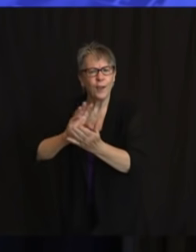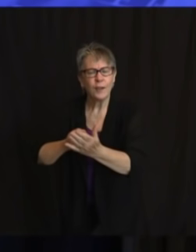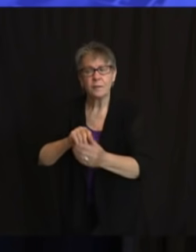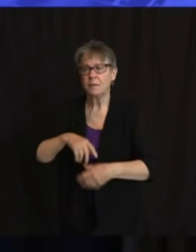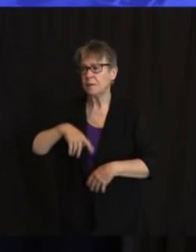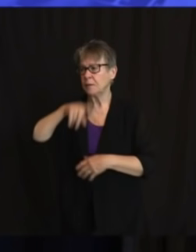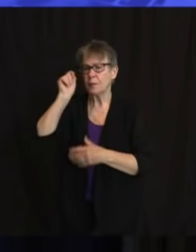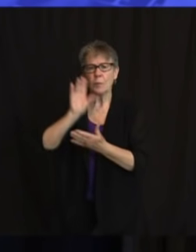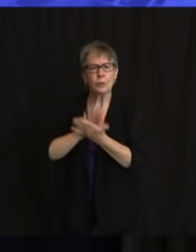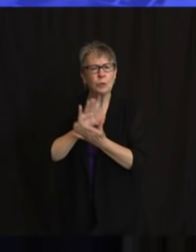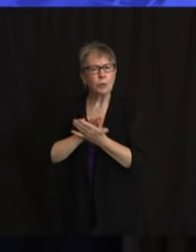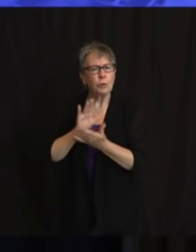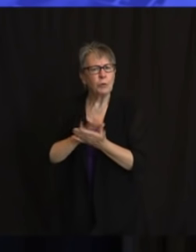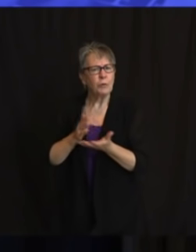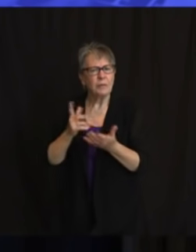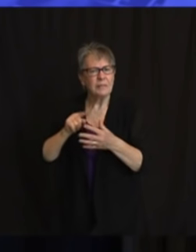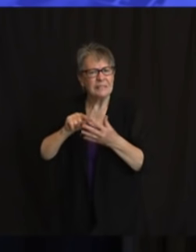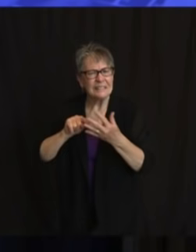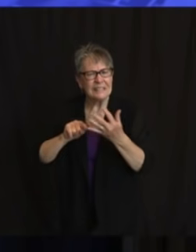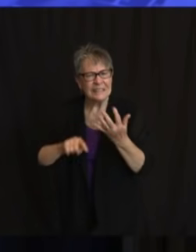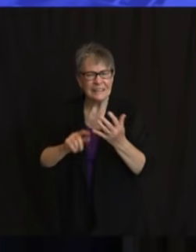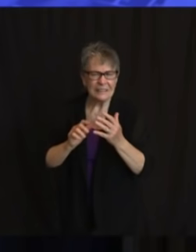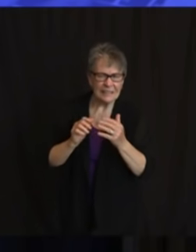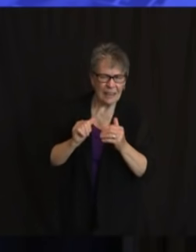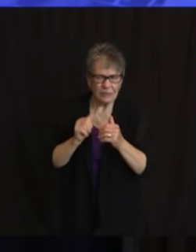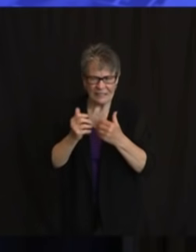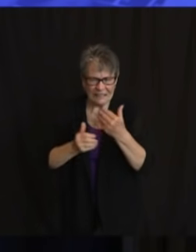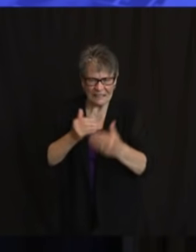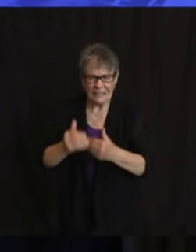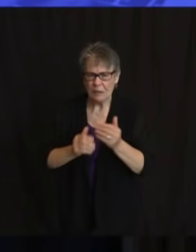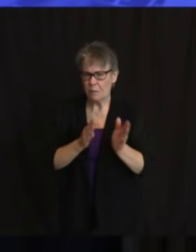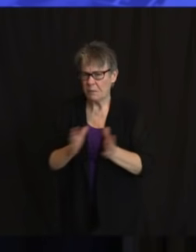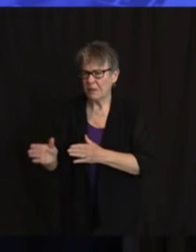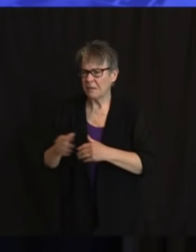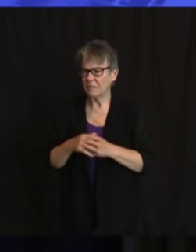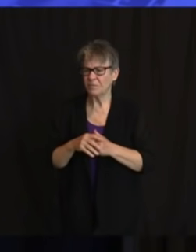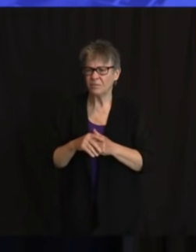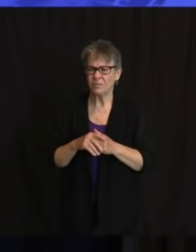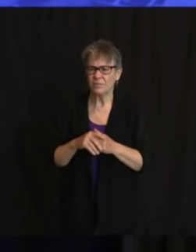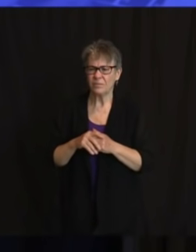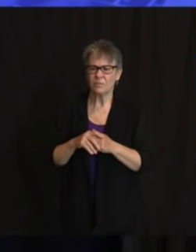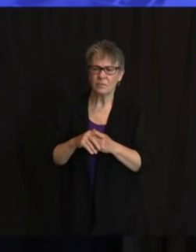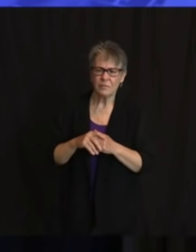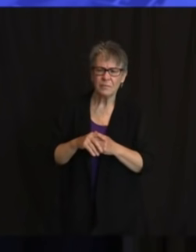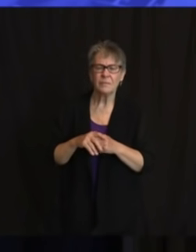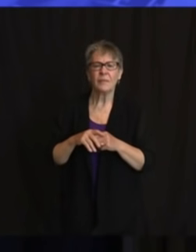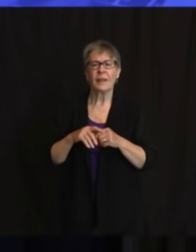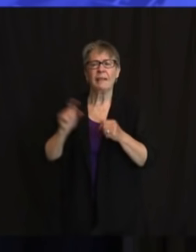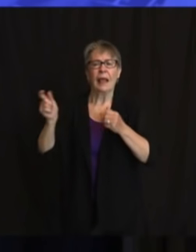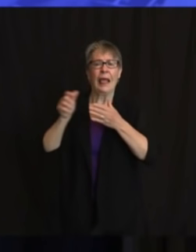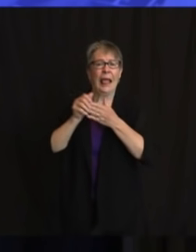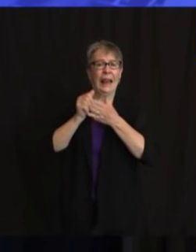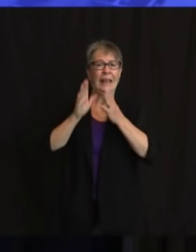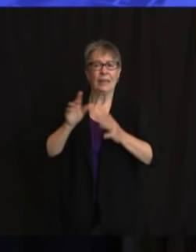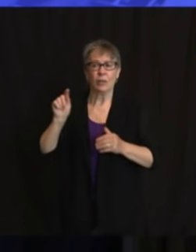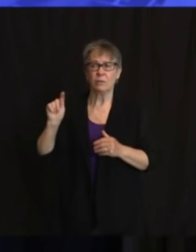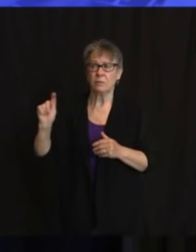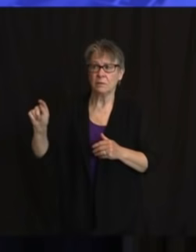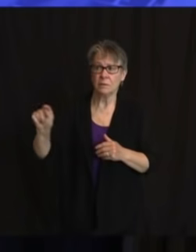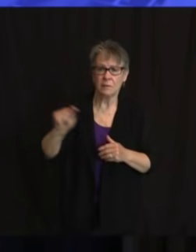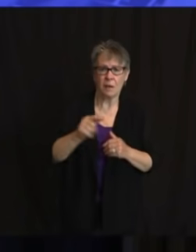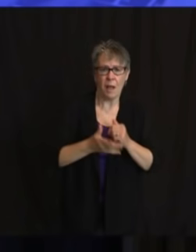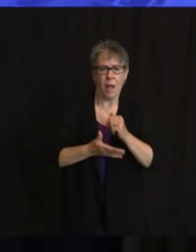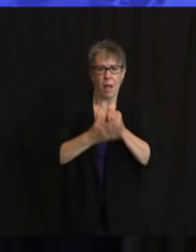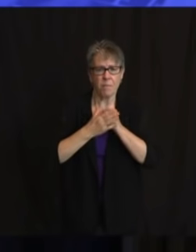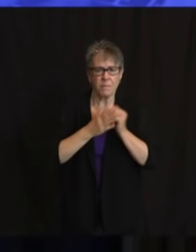4 areas, broad areas that we'll be looking at using that framework that's predicated on best practices. That's also part of the consortium of commissioners